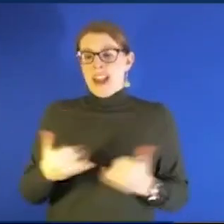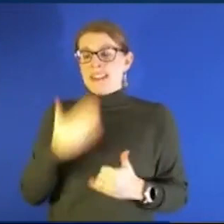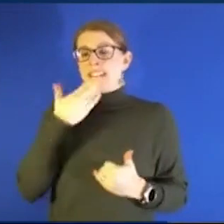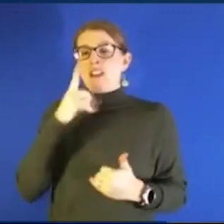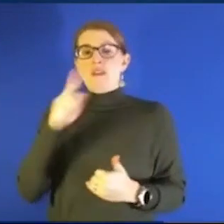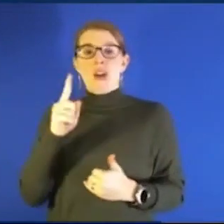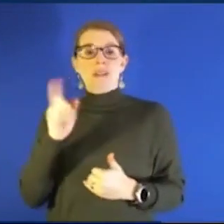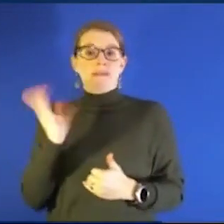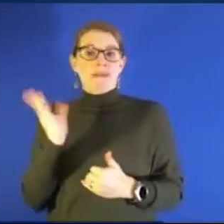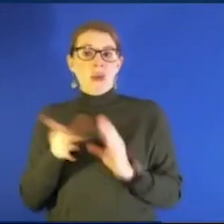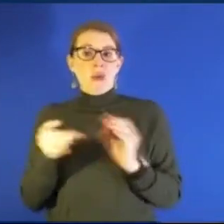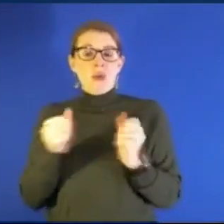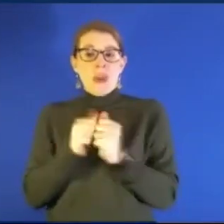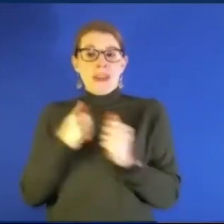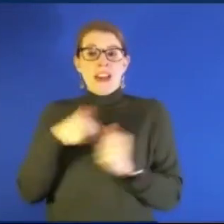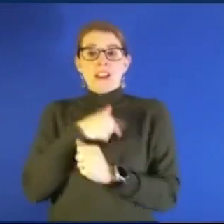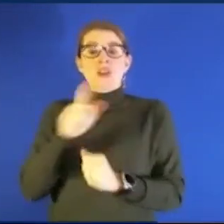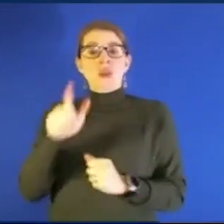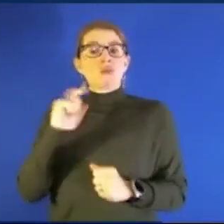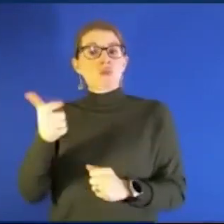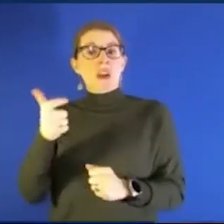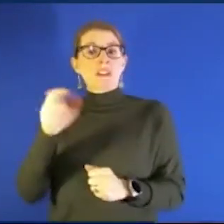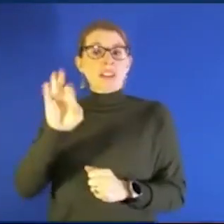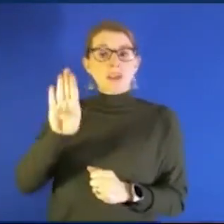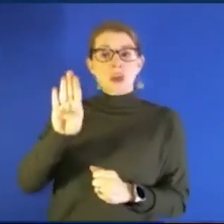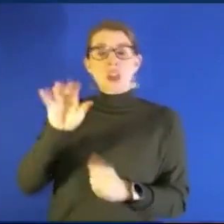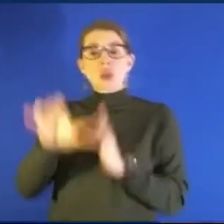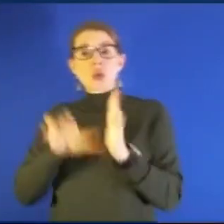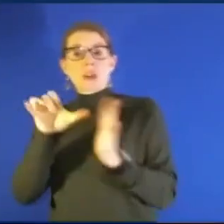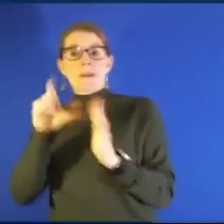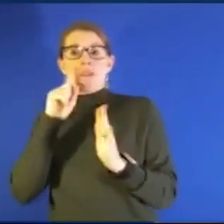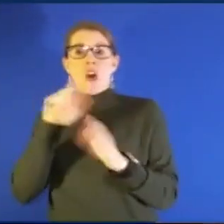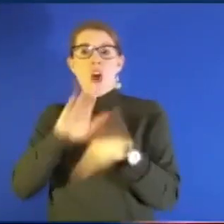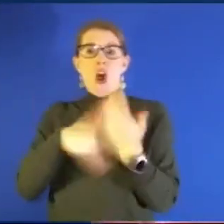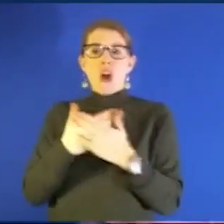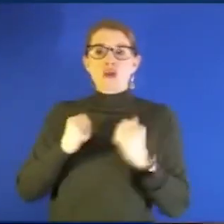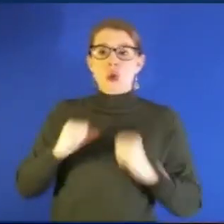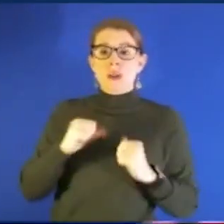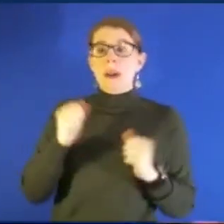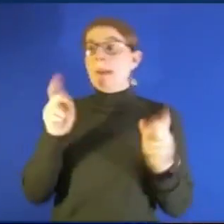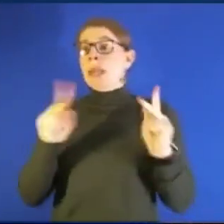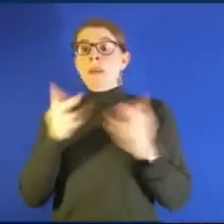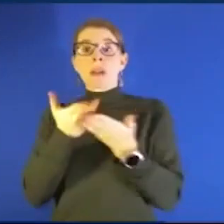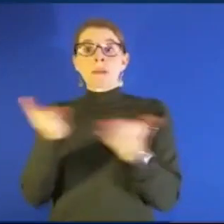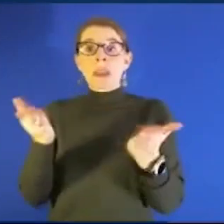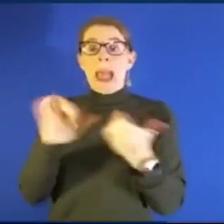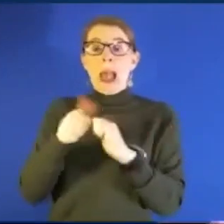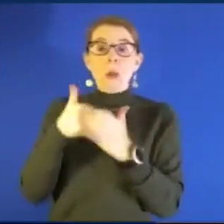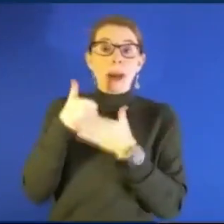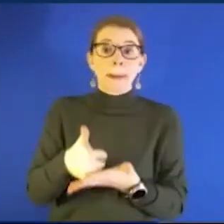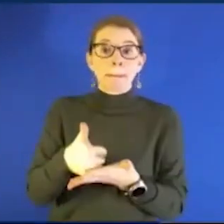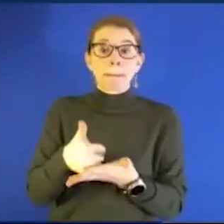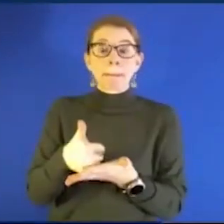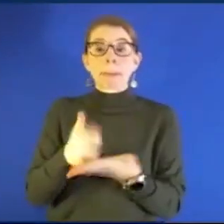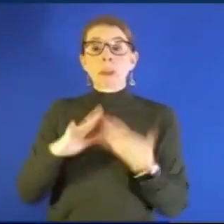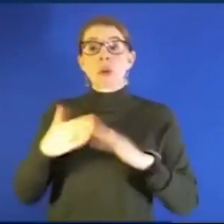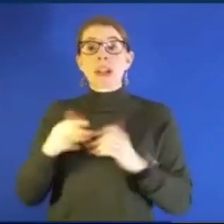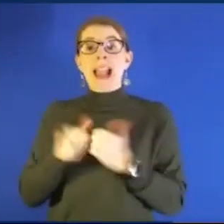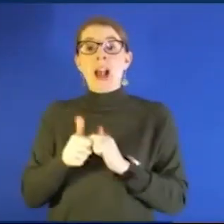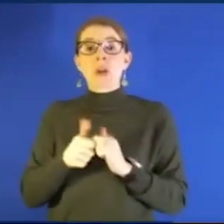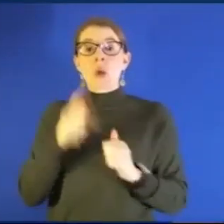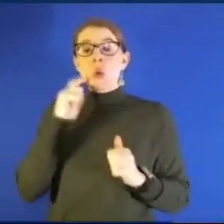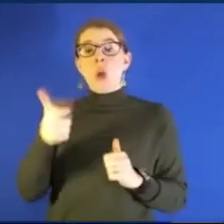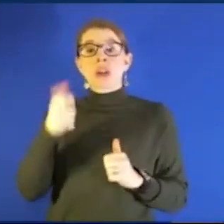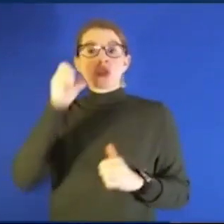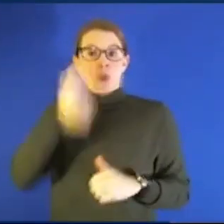our shows anytime on Facebook and YouTube. For all of those out there who are wondering how they can help out in the community, watch tomorrow, because this is how